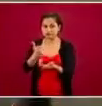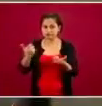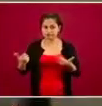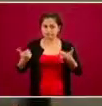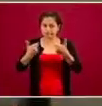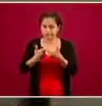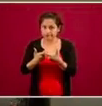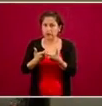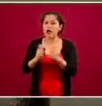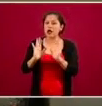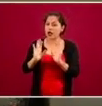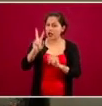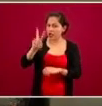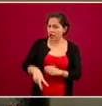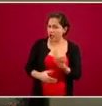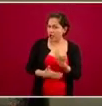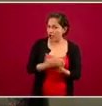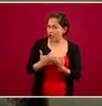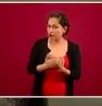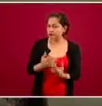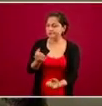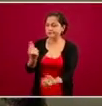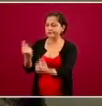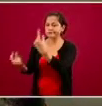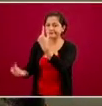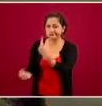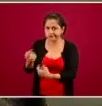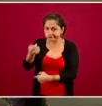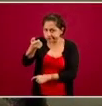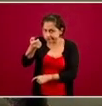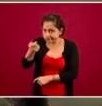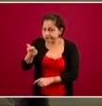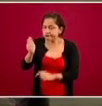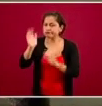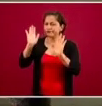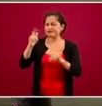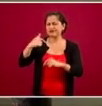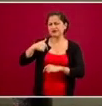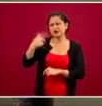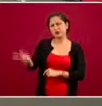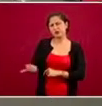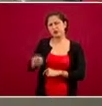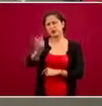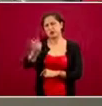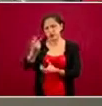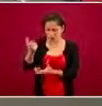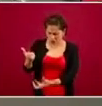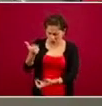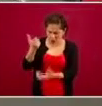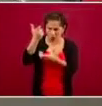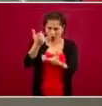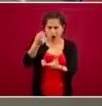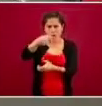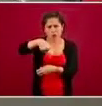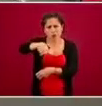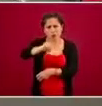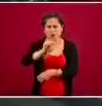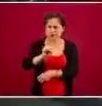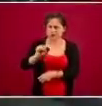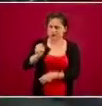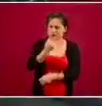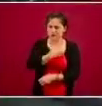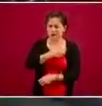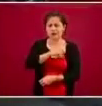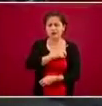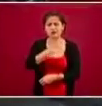their budget, only a few political parties agreed. So, can you talk about this?